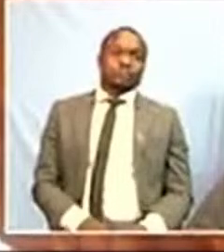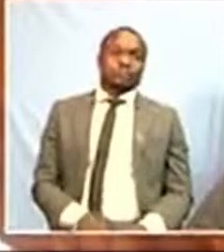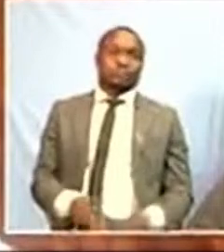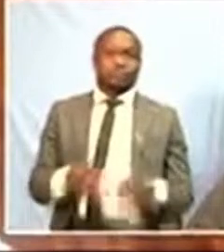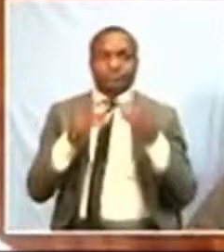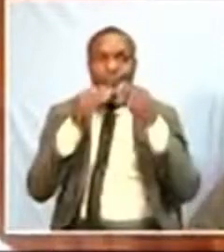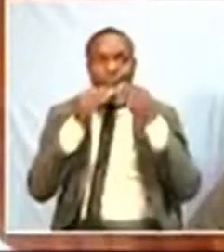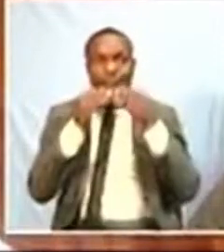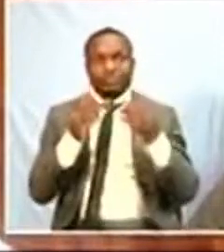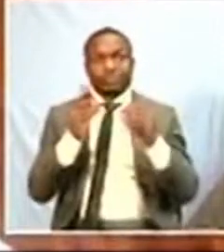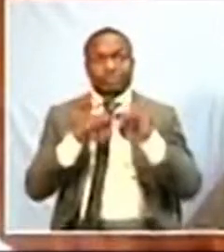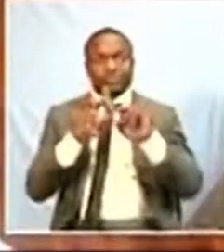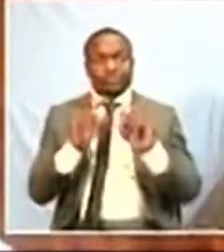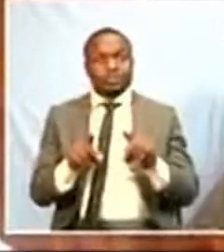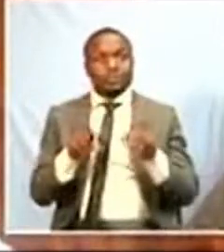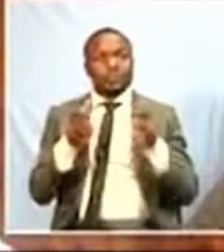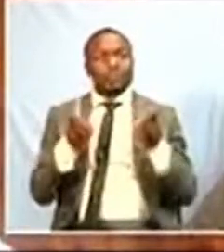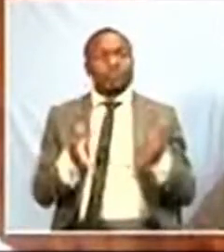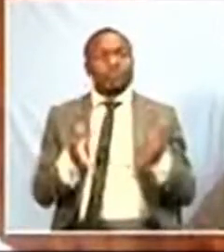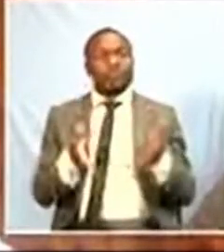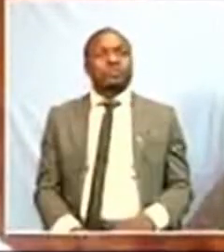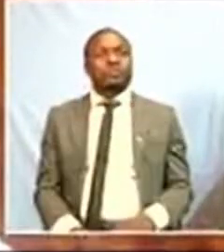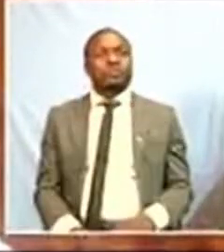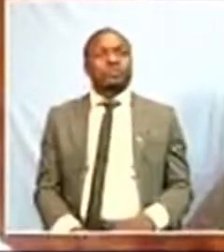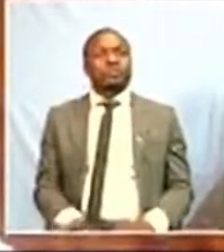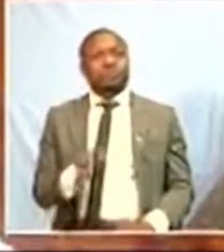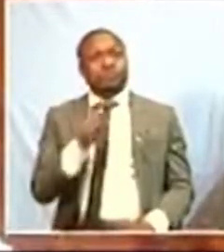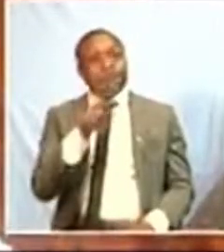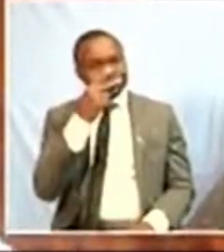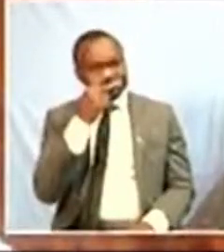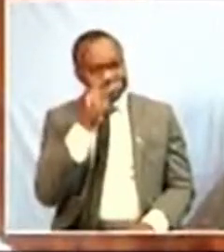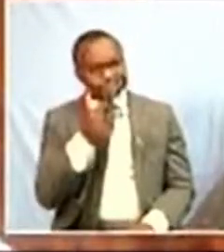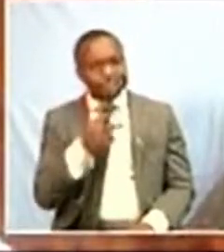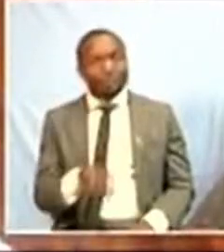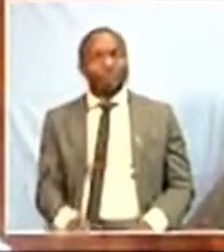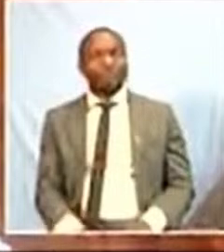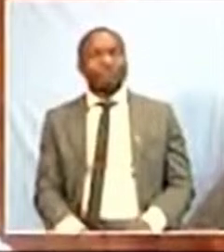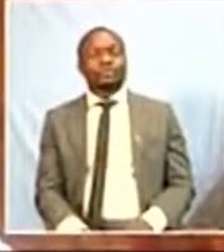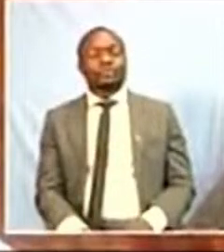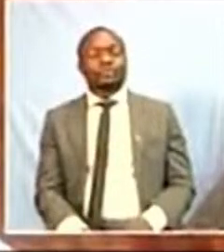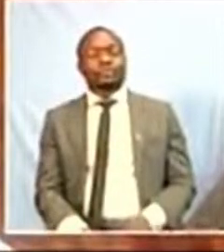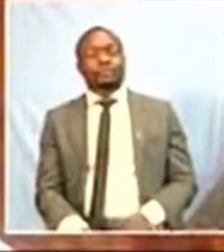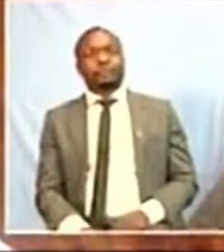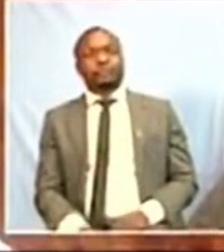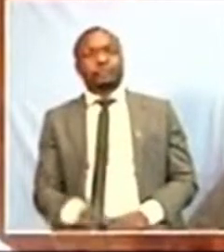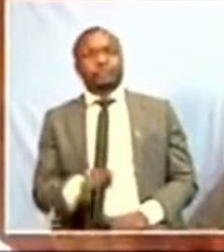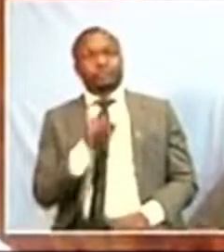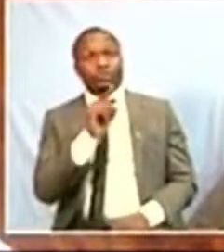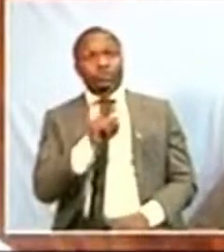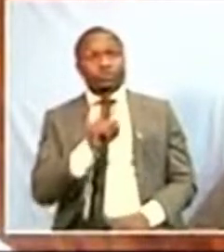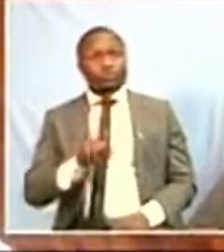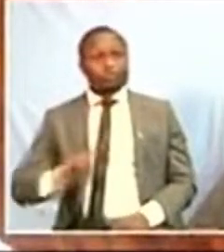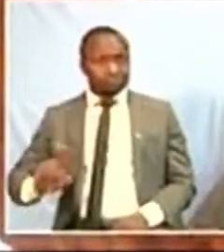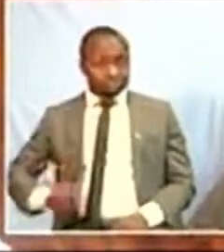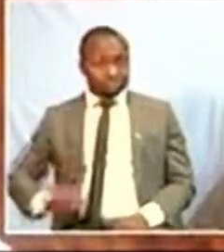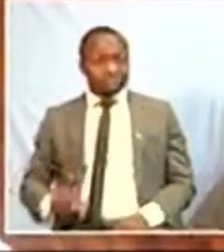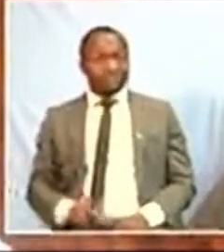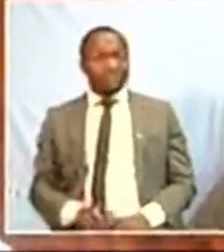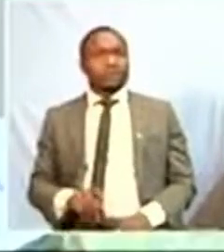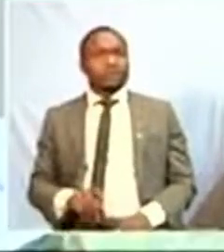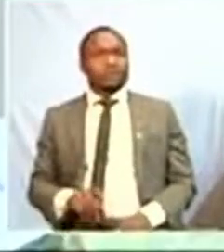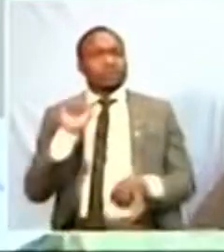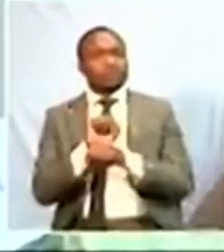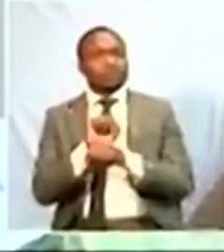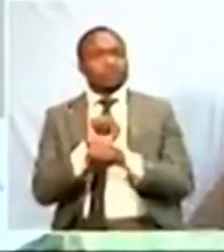Thank you, Chair. I'm here. Did you see, were you satisfied that the works